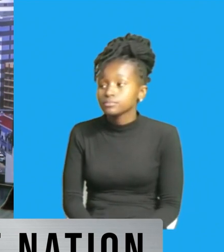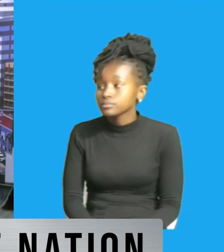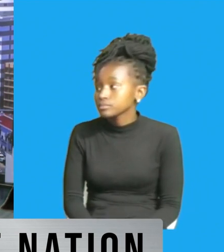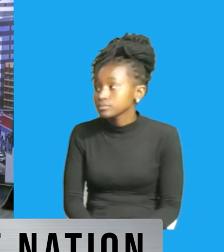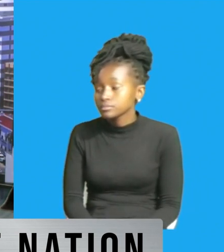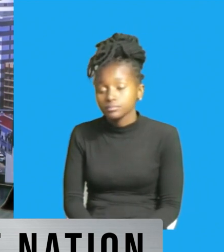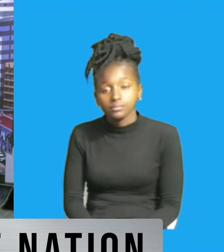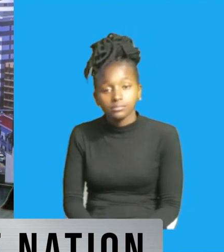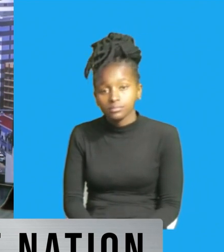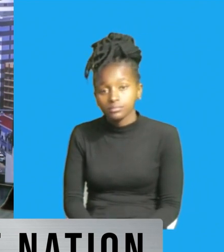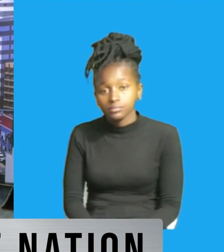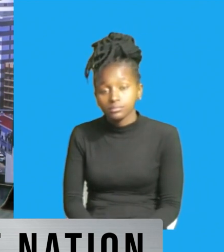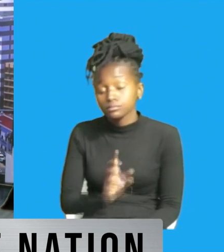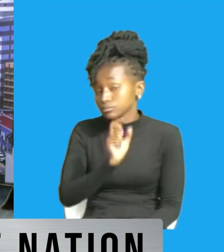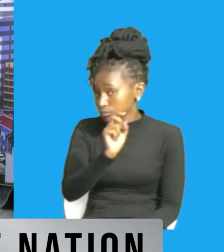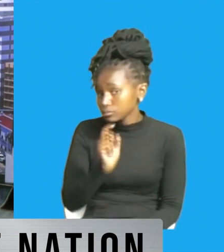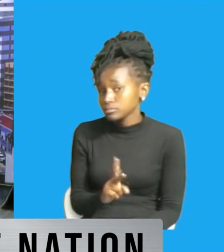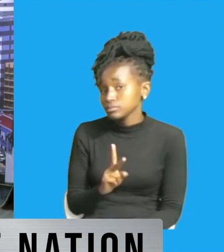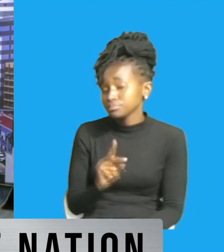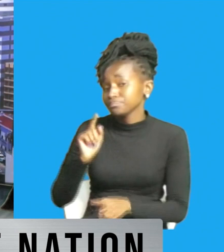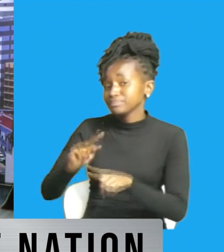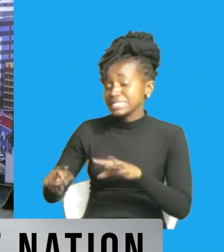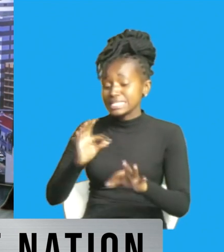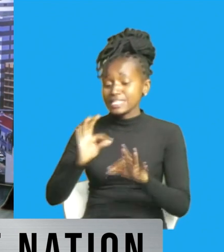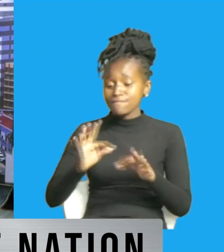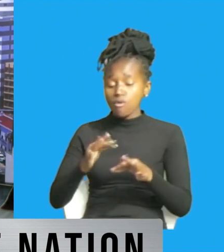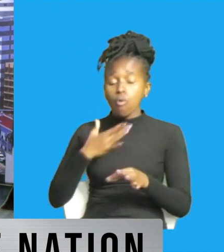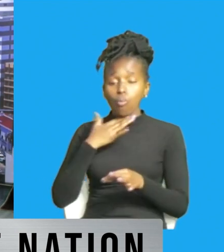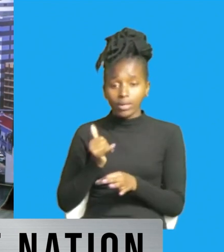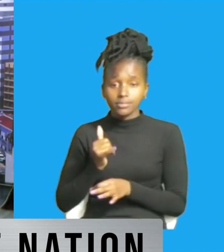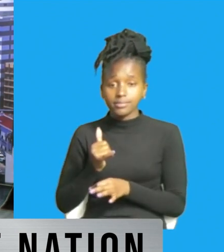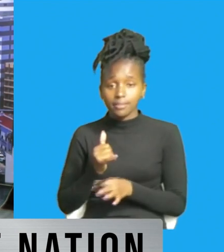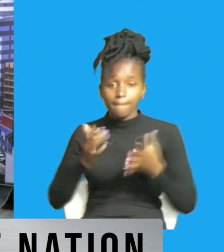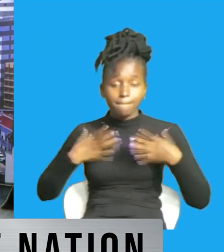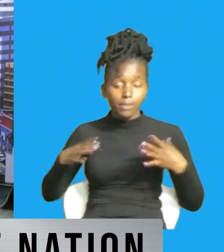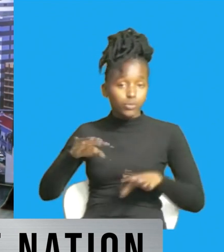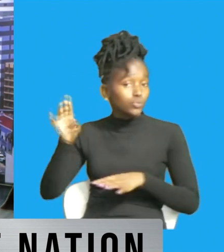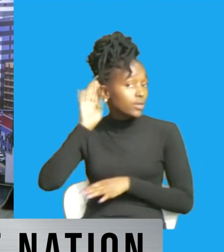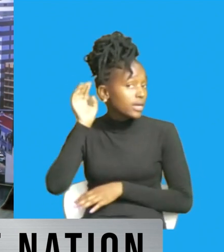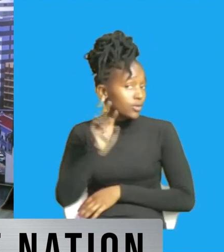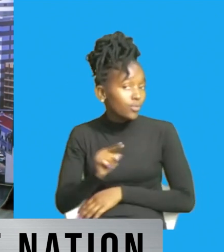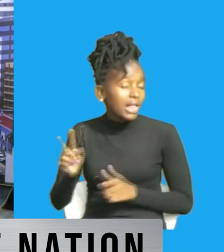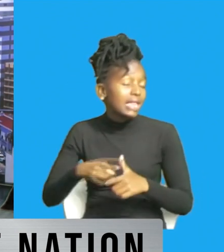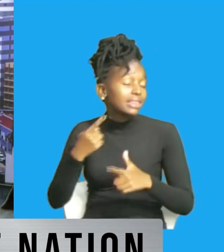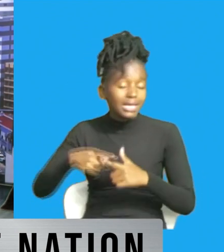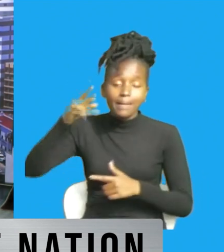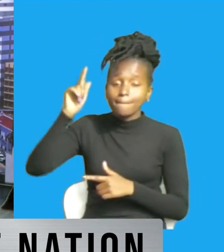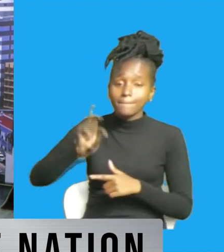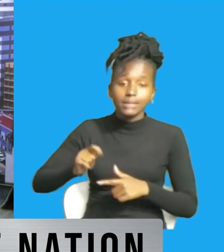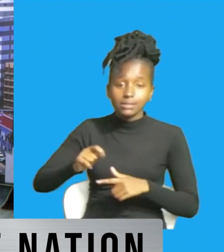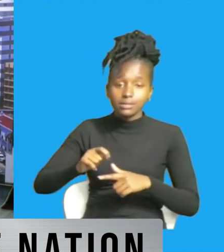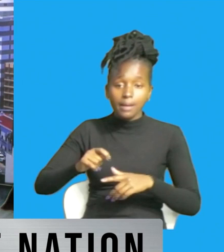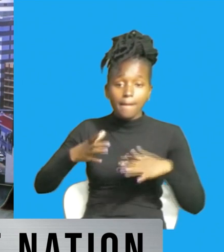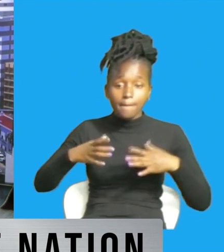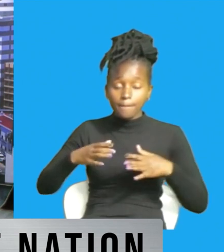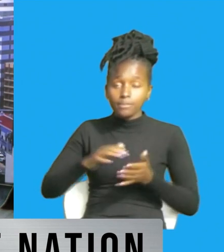Somehow hata ndio usikike, you have to get an audience. So if